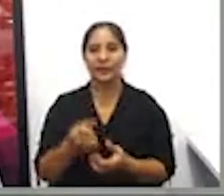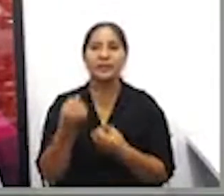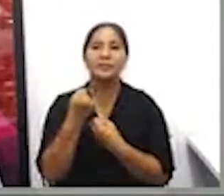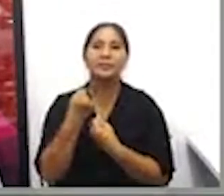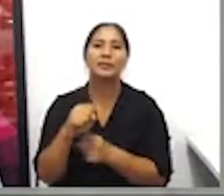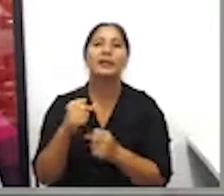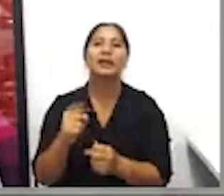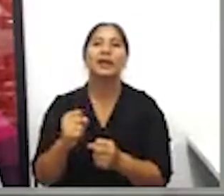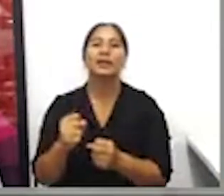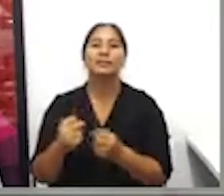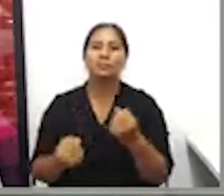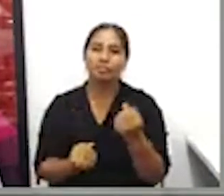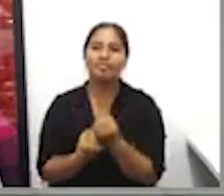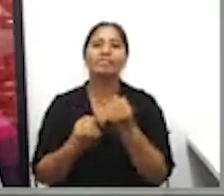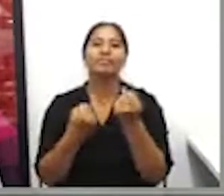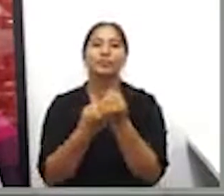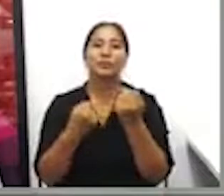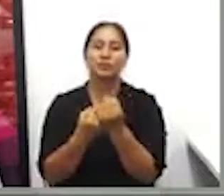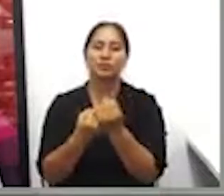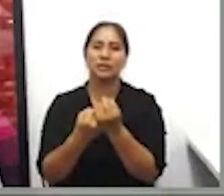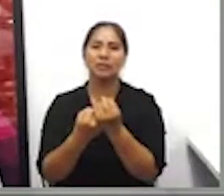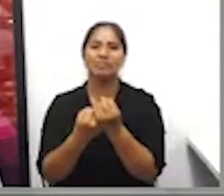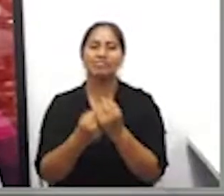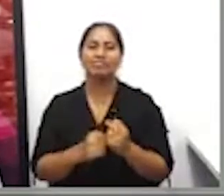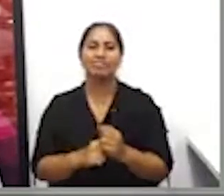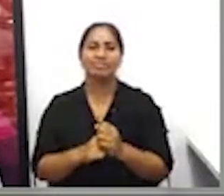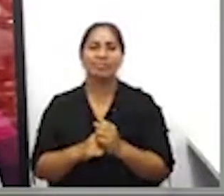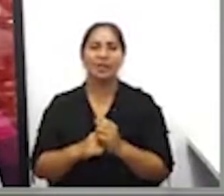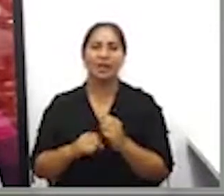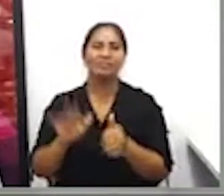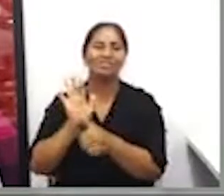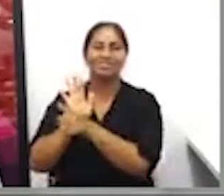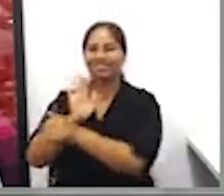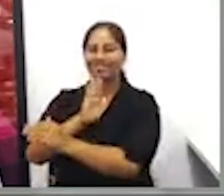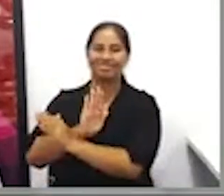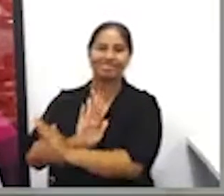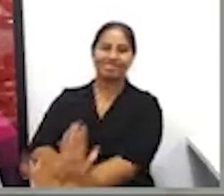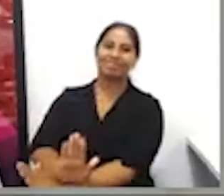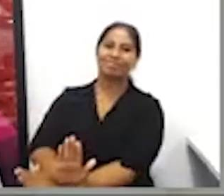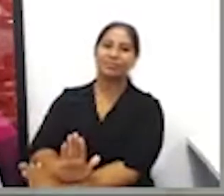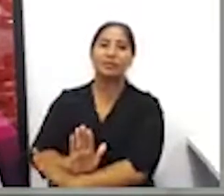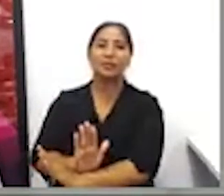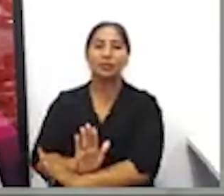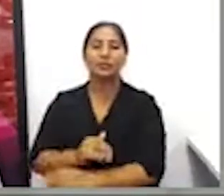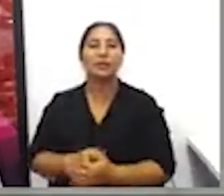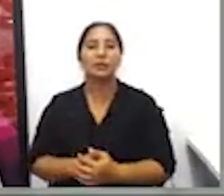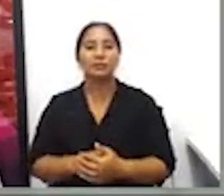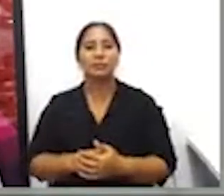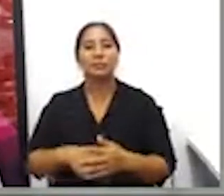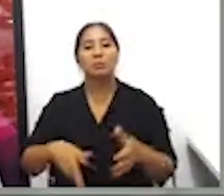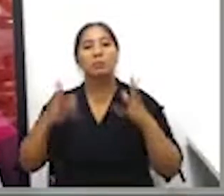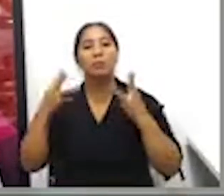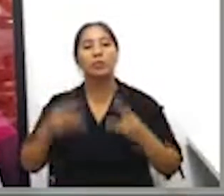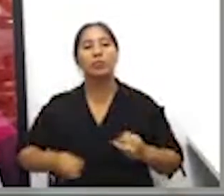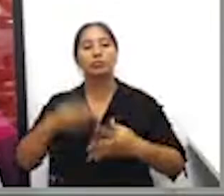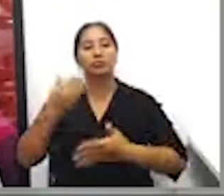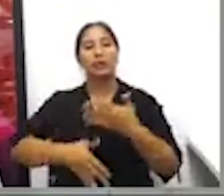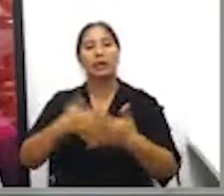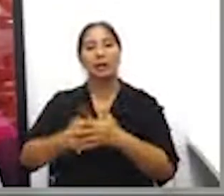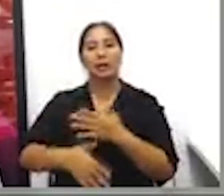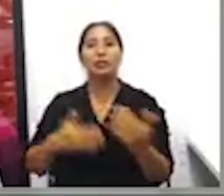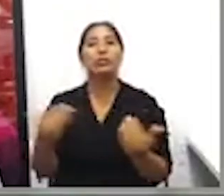country, immigration, and that she is raising her two little boys to be